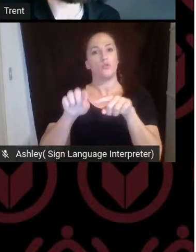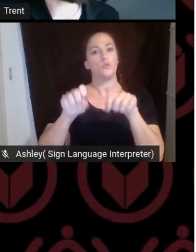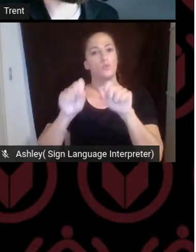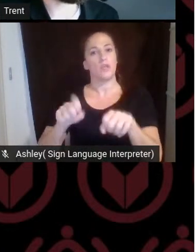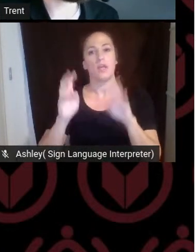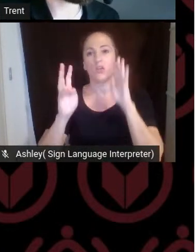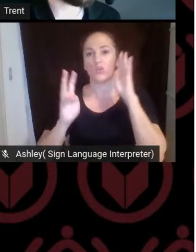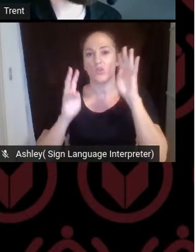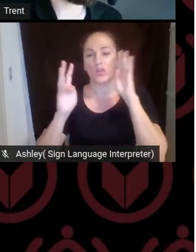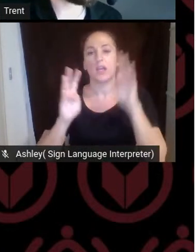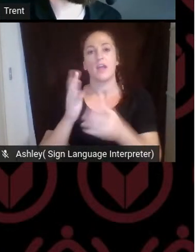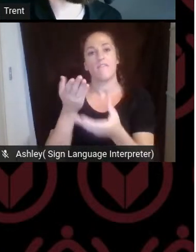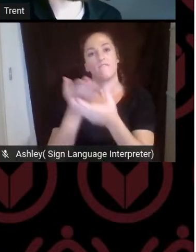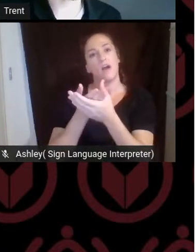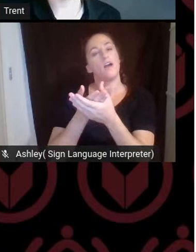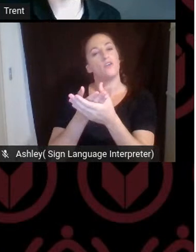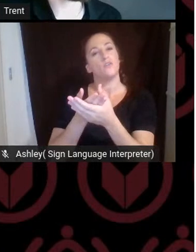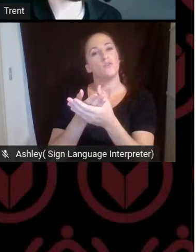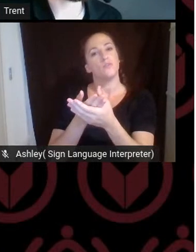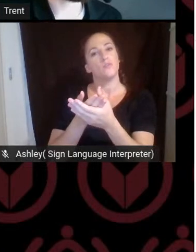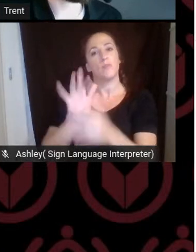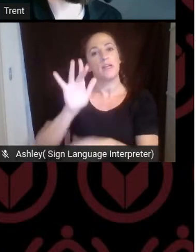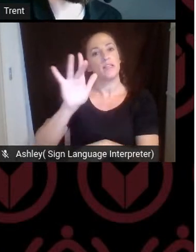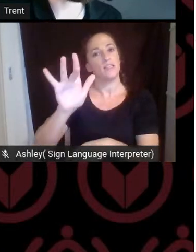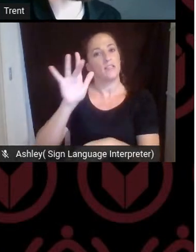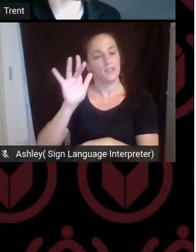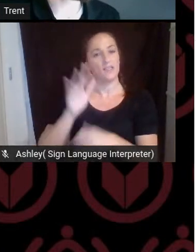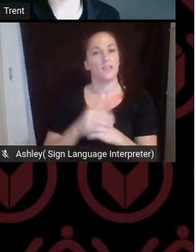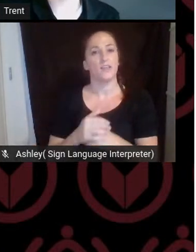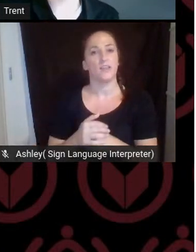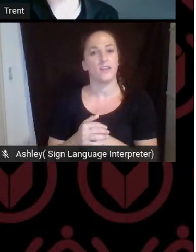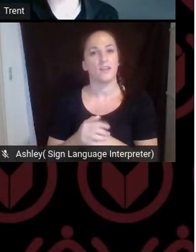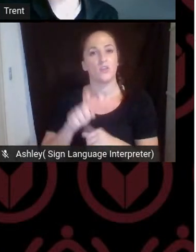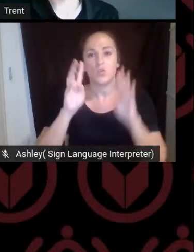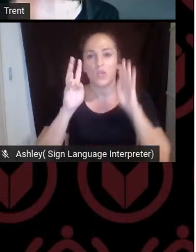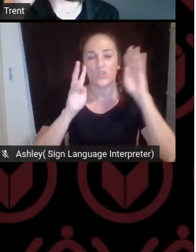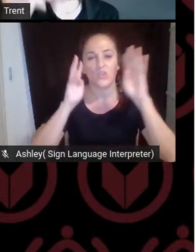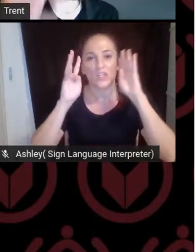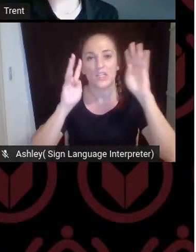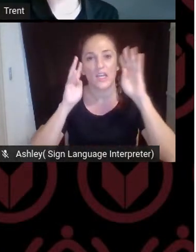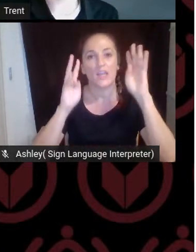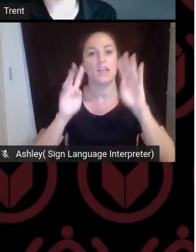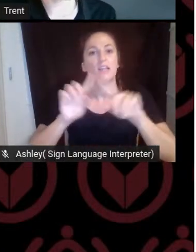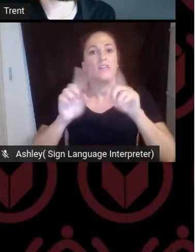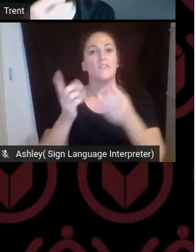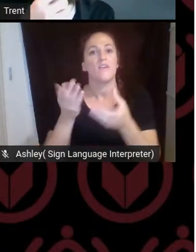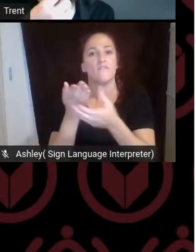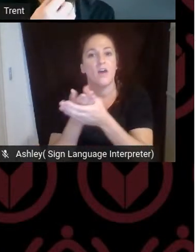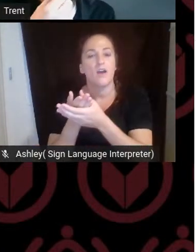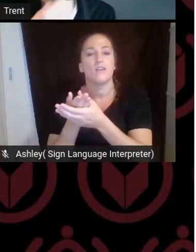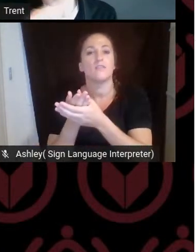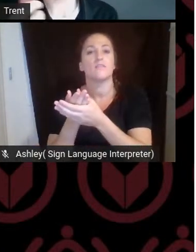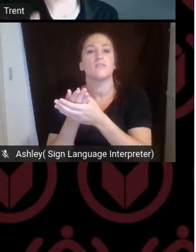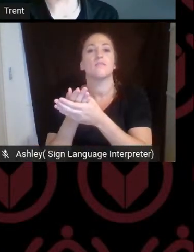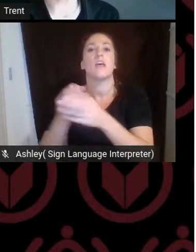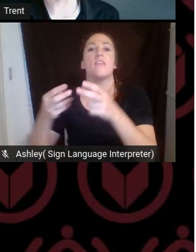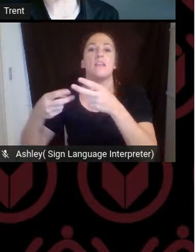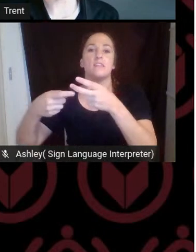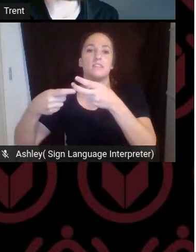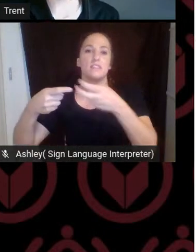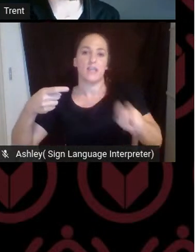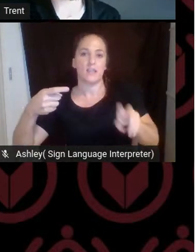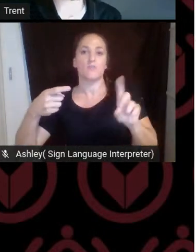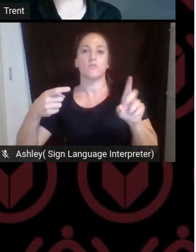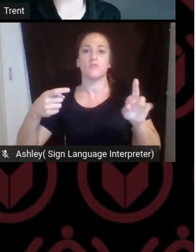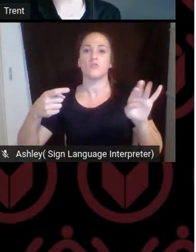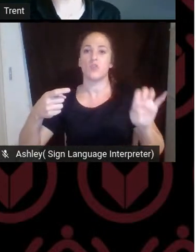files directly in Drive by clicking this button. You can create them out of thin air and then make them appear in Drive. If you're used to